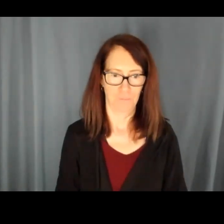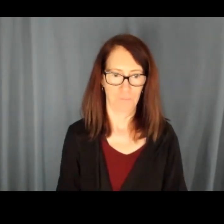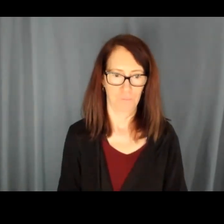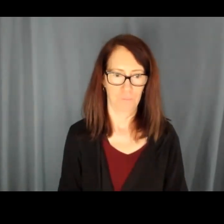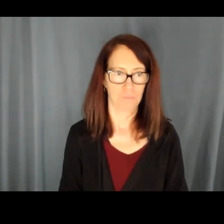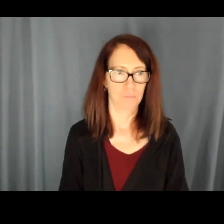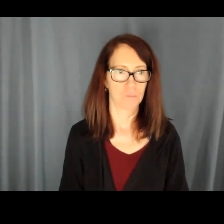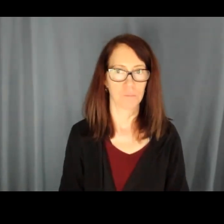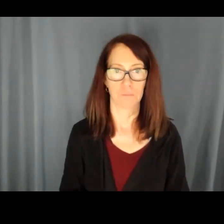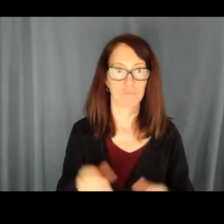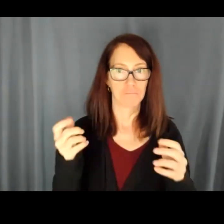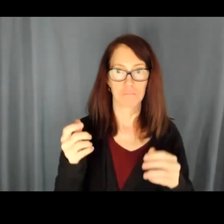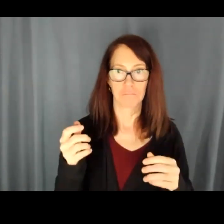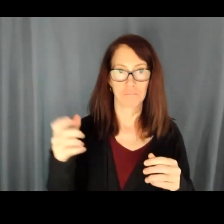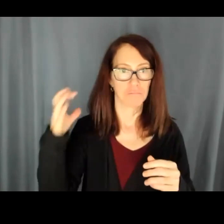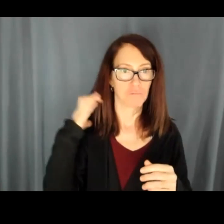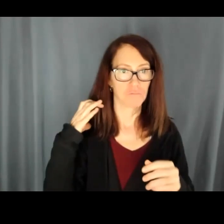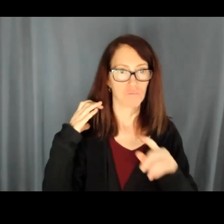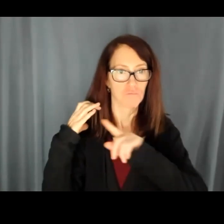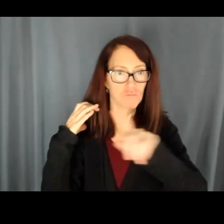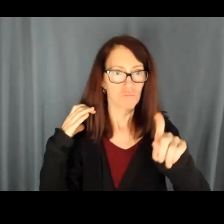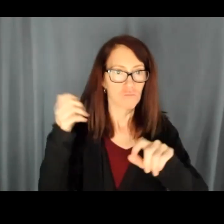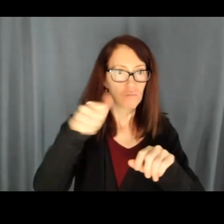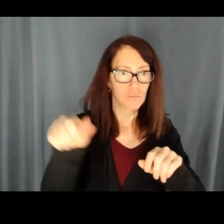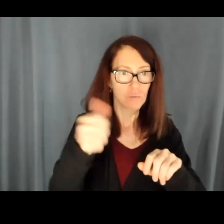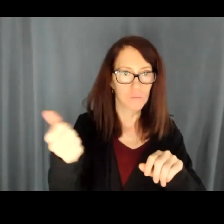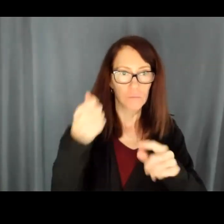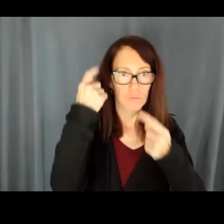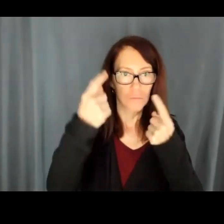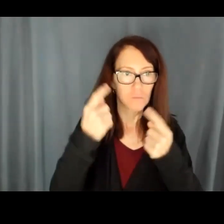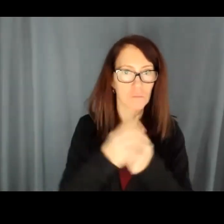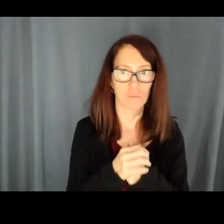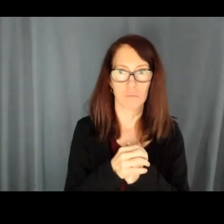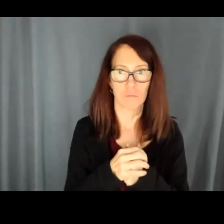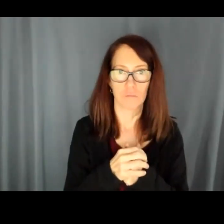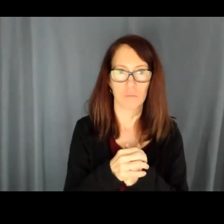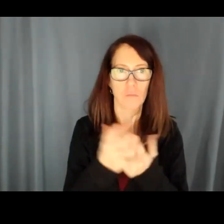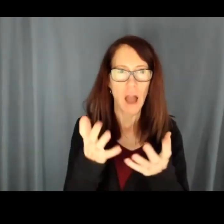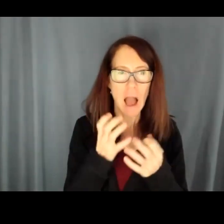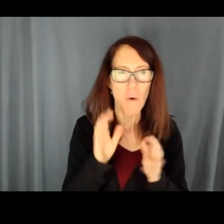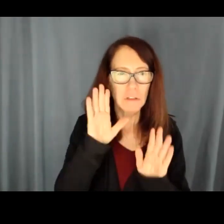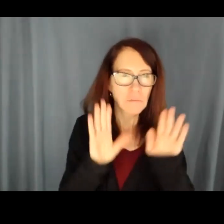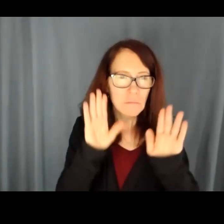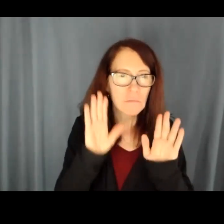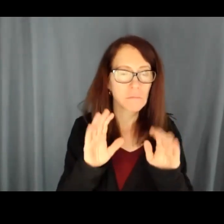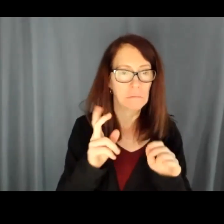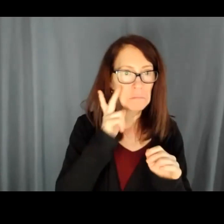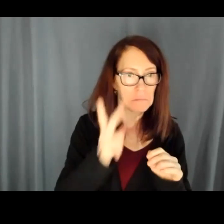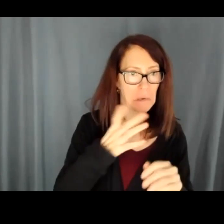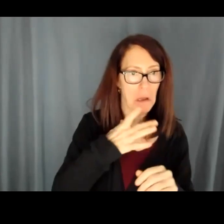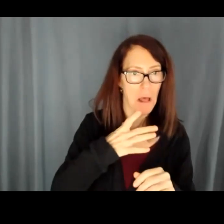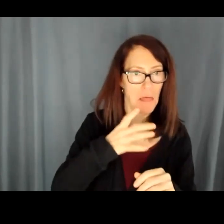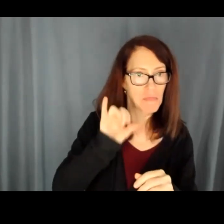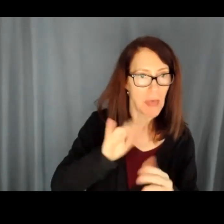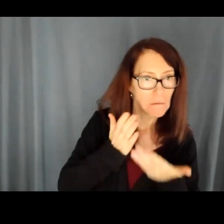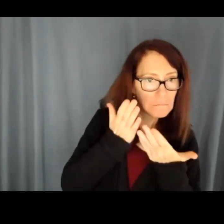Just wondering if any others have any thoughts on this. I'd like to take a straw poll on whether folks like this process or not at